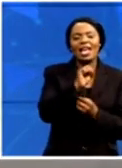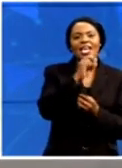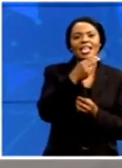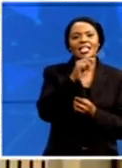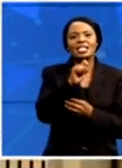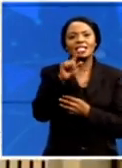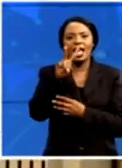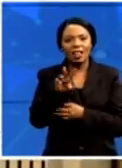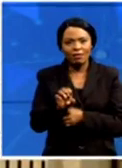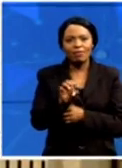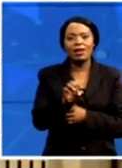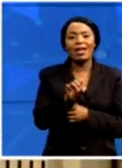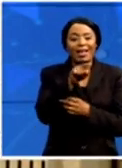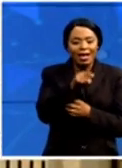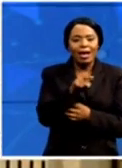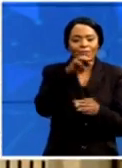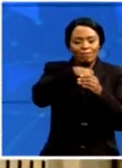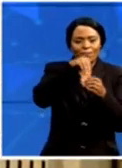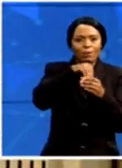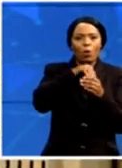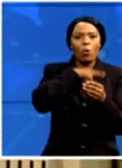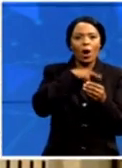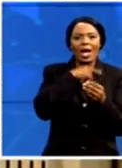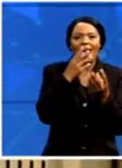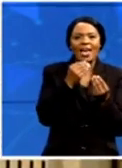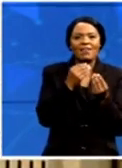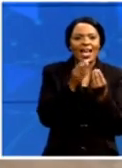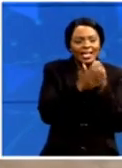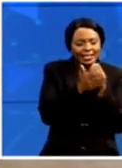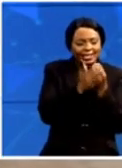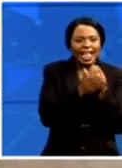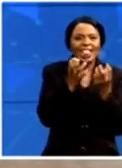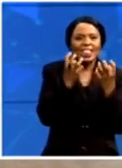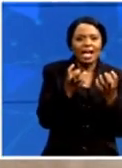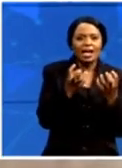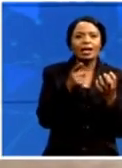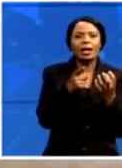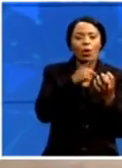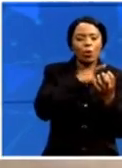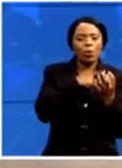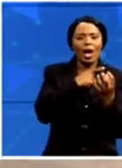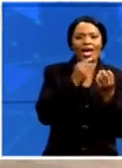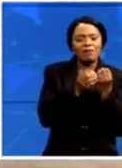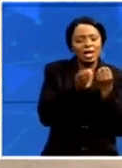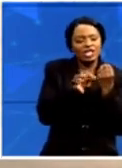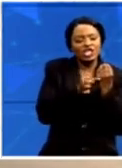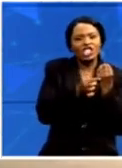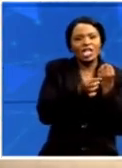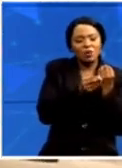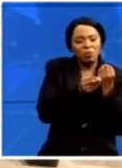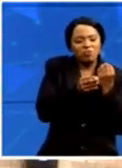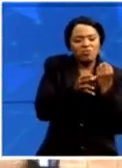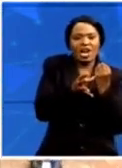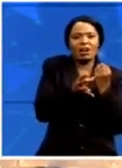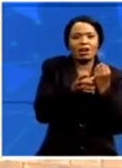because of the slightly thicker skin, travels better than the most green skin varieties. Although, when I'm saying that, there is